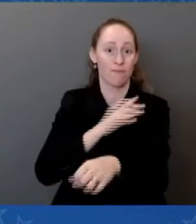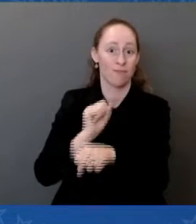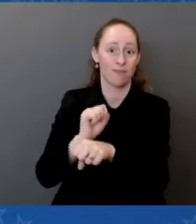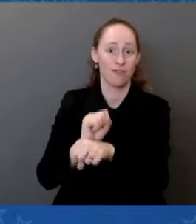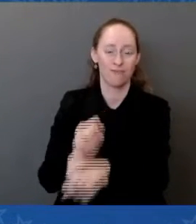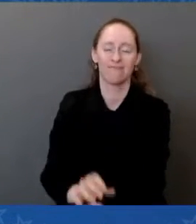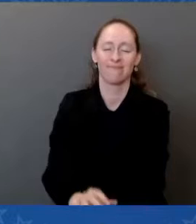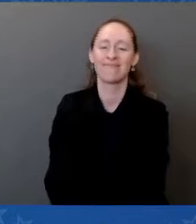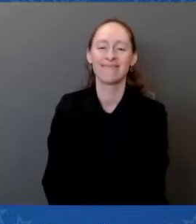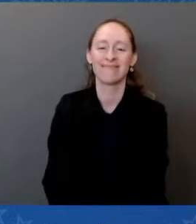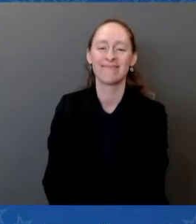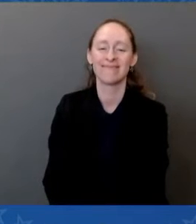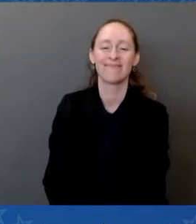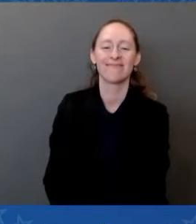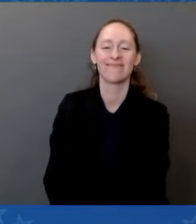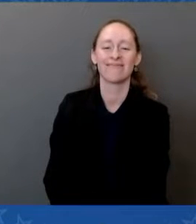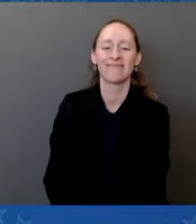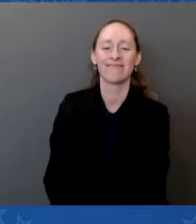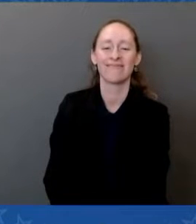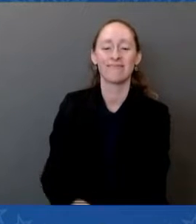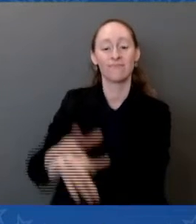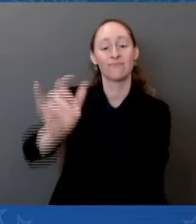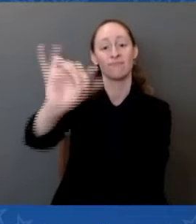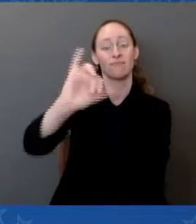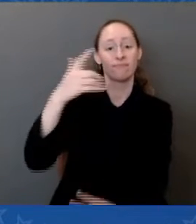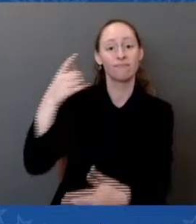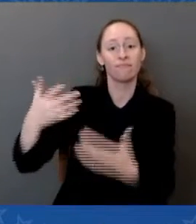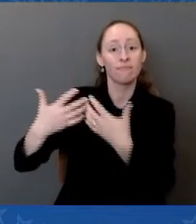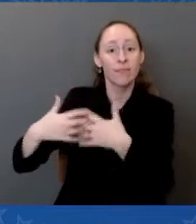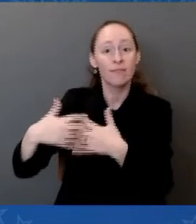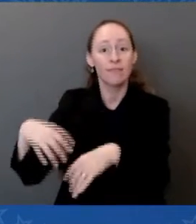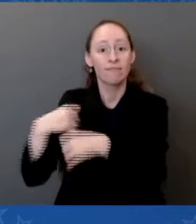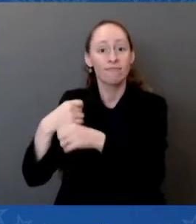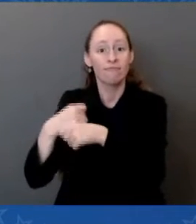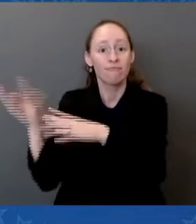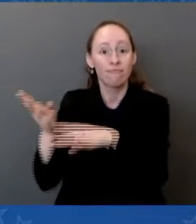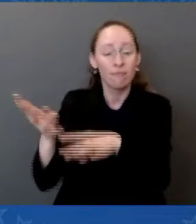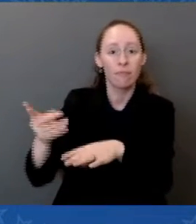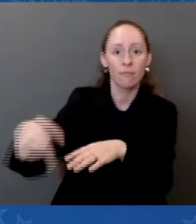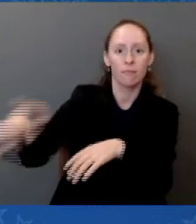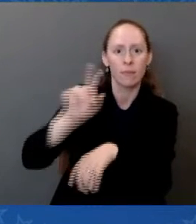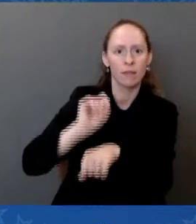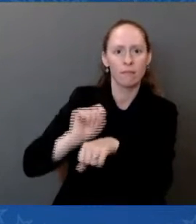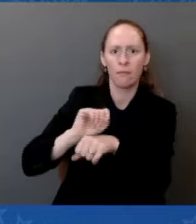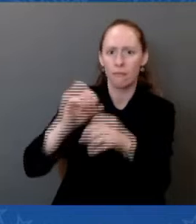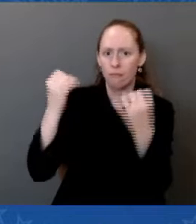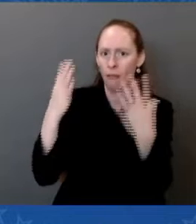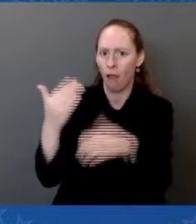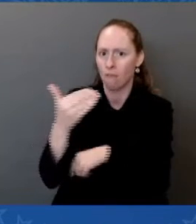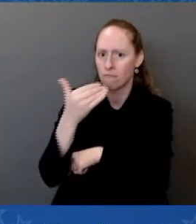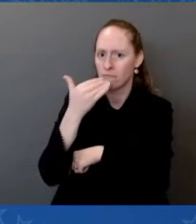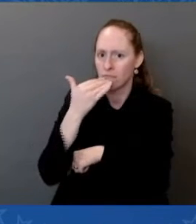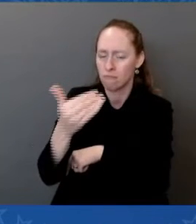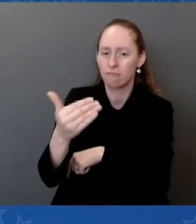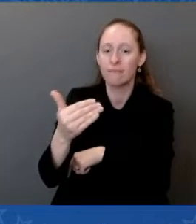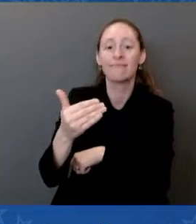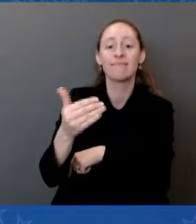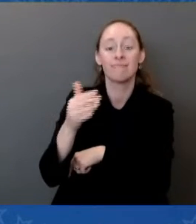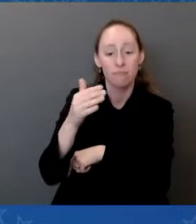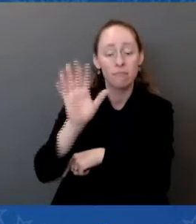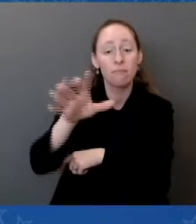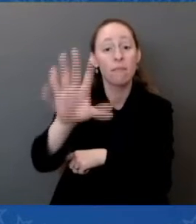but cost increases in supply chain items were beginning to ease. The week before that, we got data